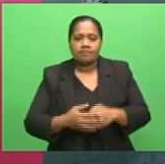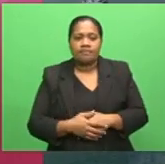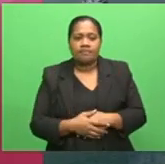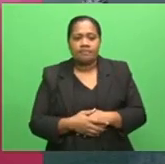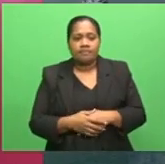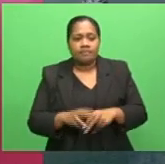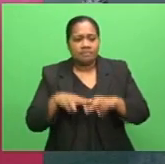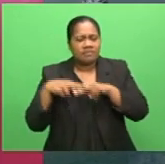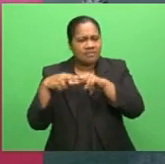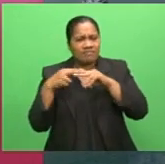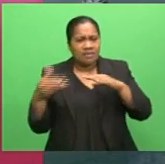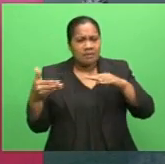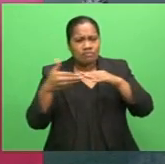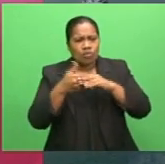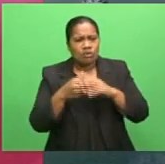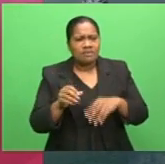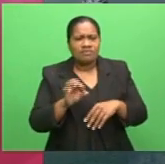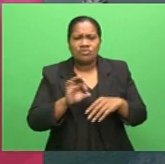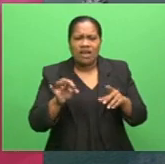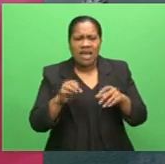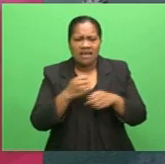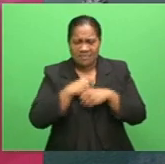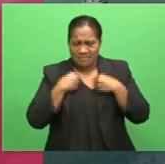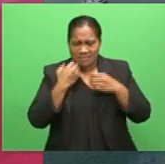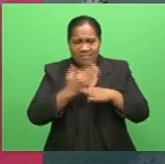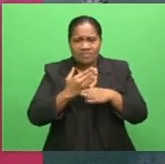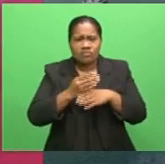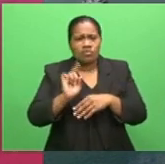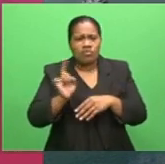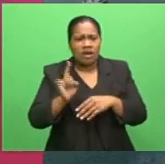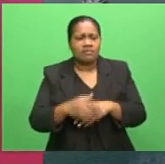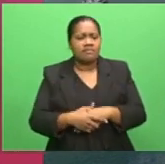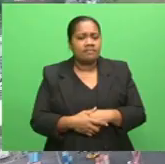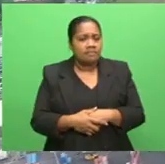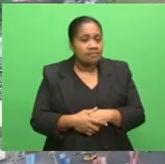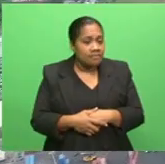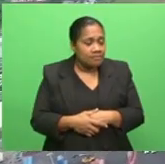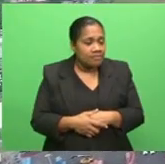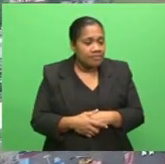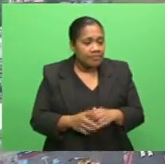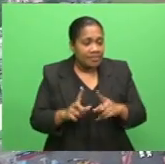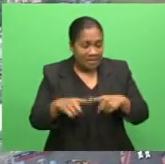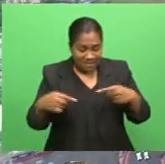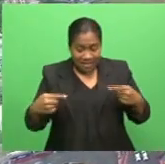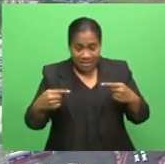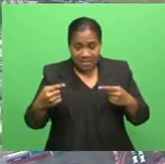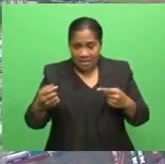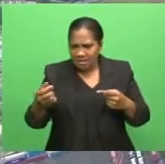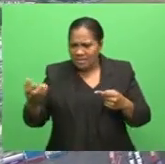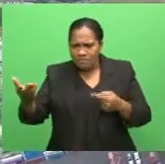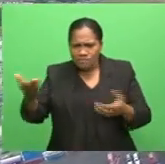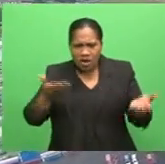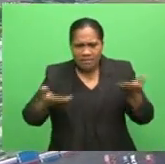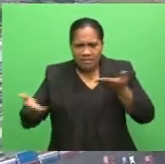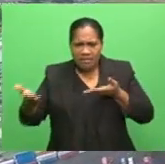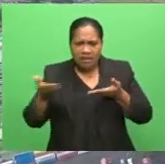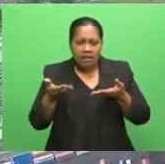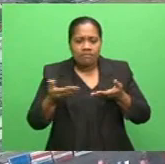port is not basically like, our job is basically facilitate this trade, but the items that are coming and how it